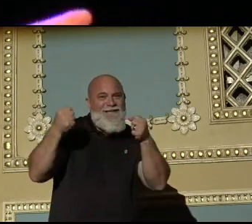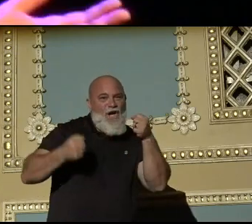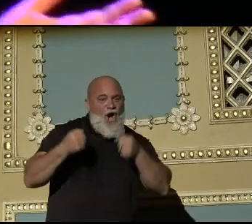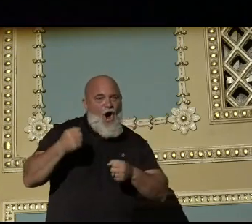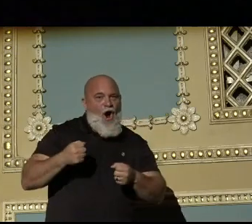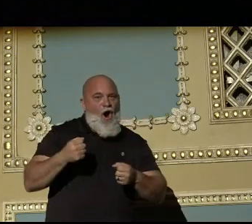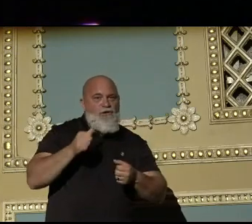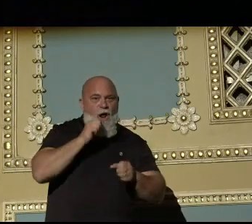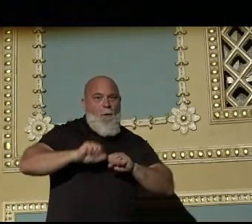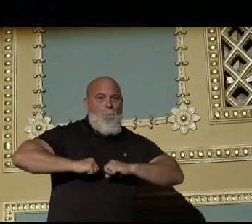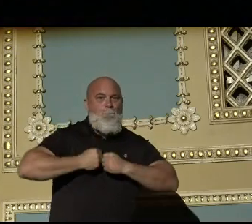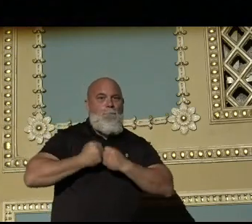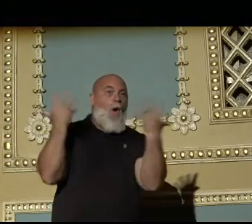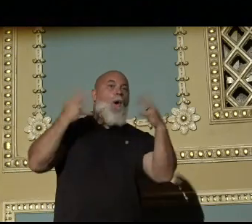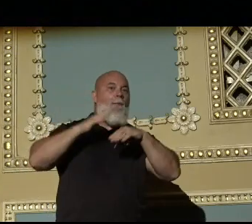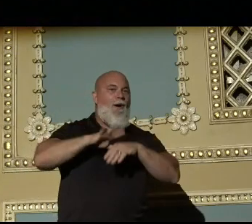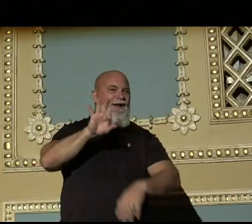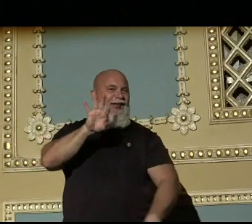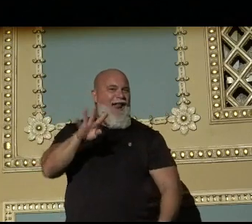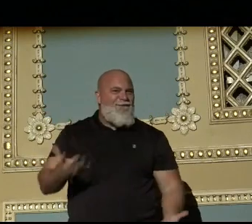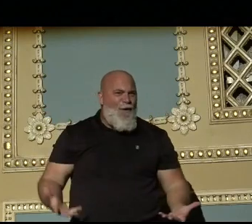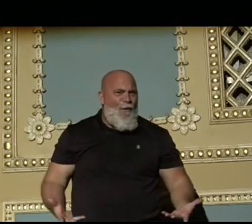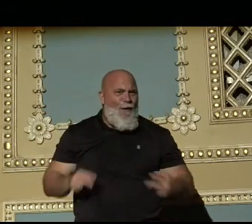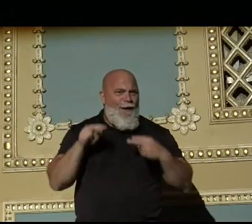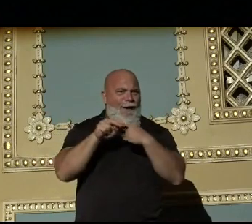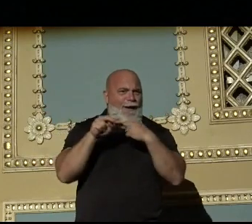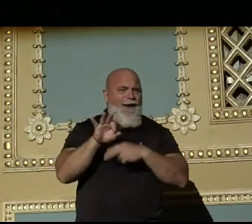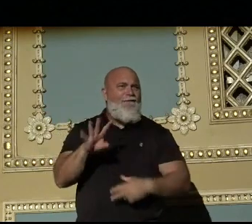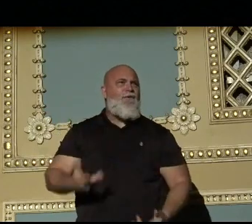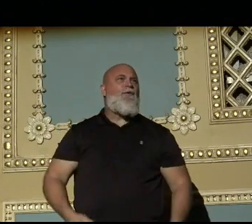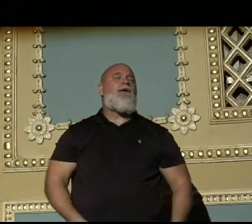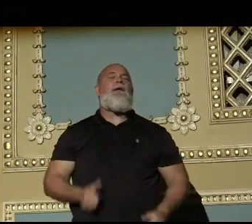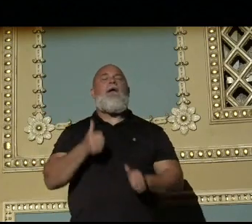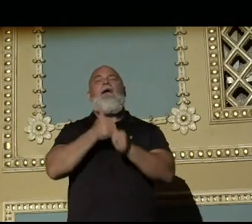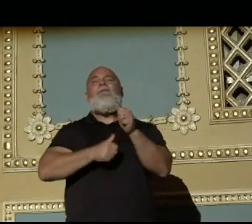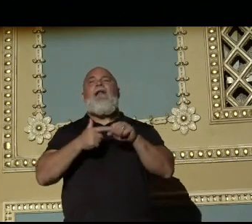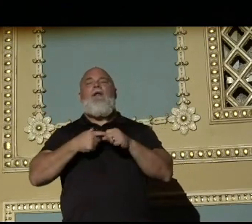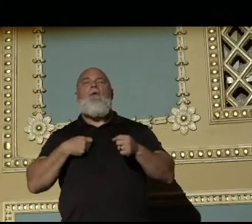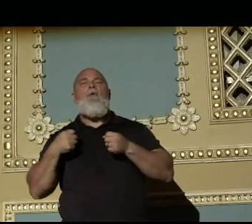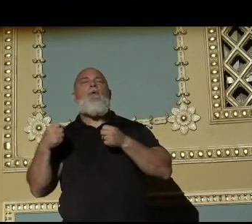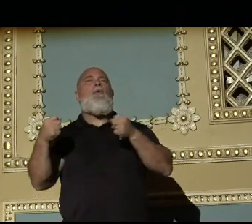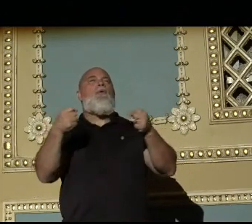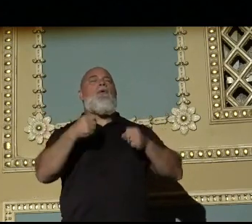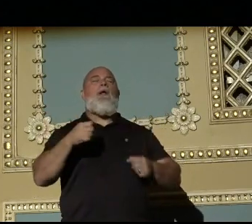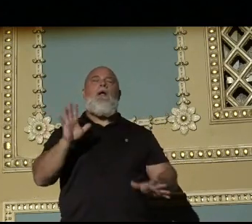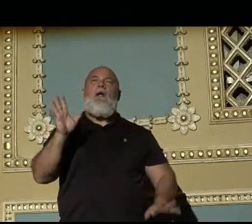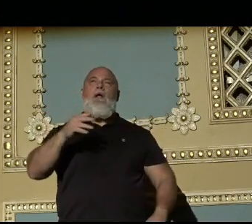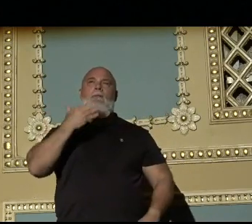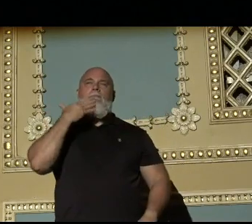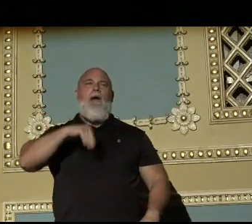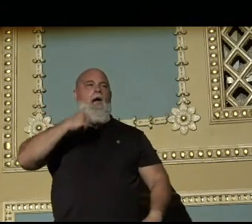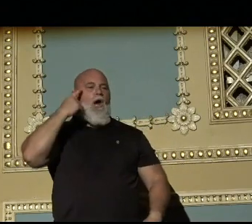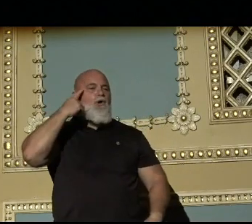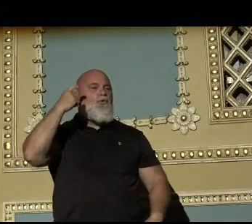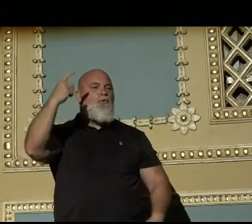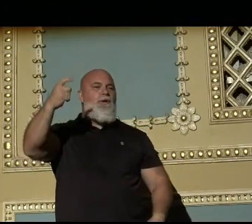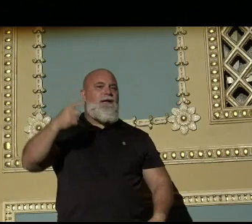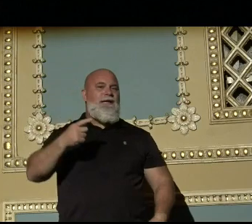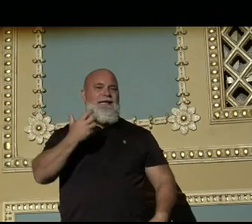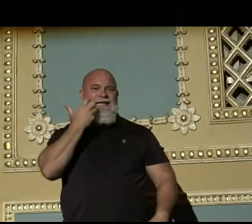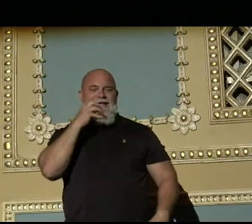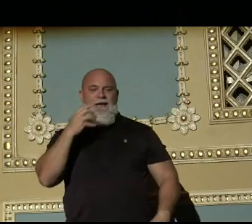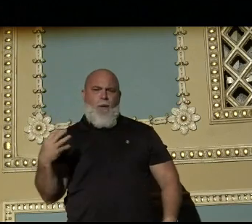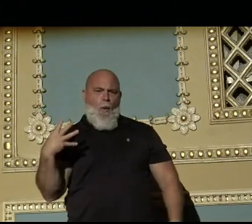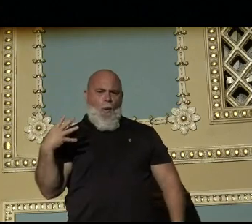up a 94. So every time I drove, it was just a nightmare that weekend. Because, like, the heater would kick in, and it would